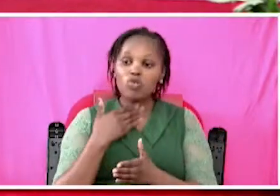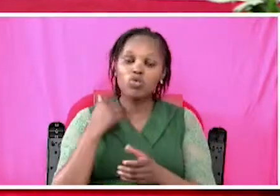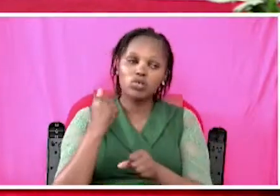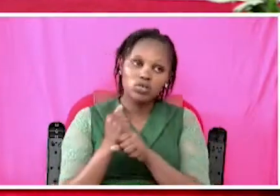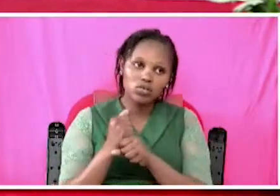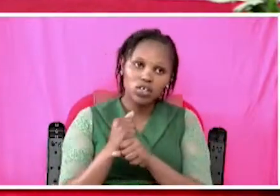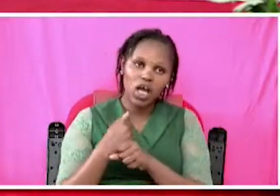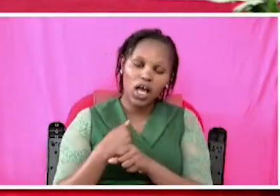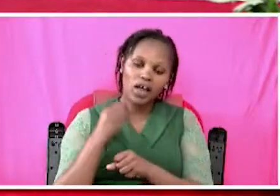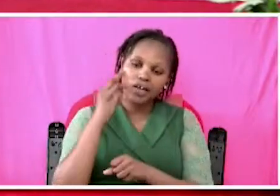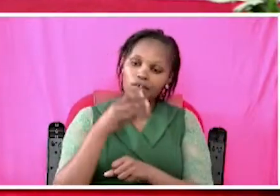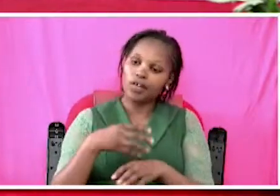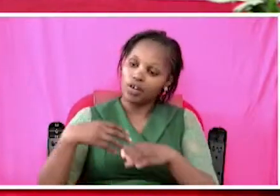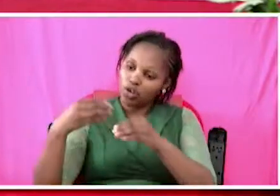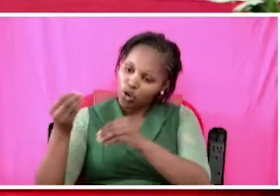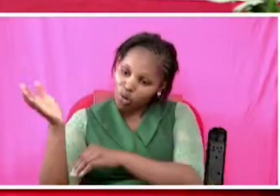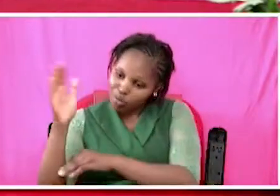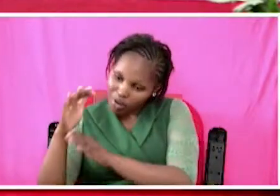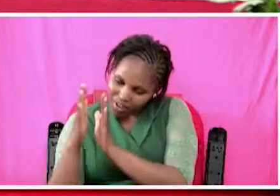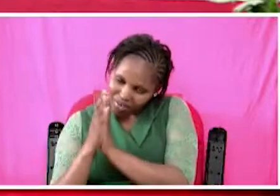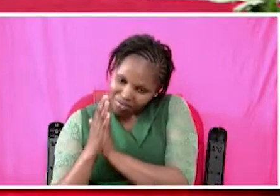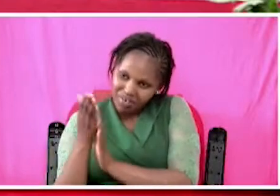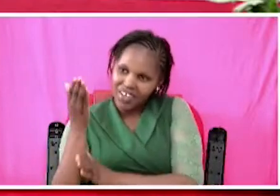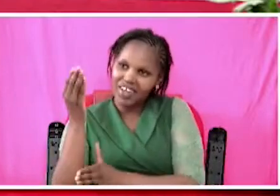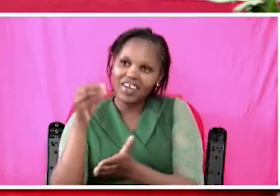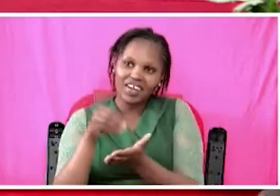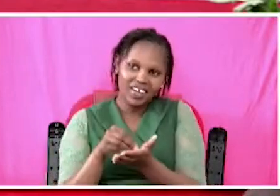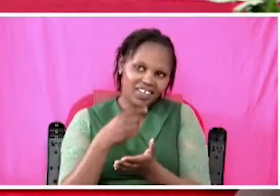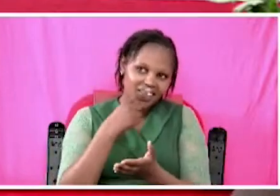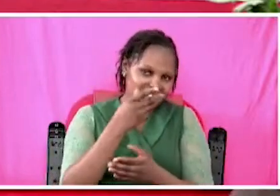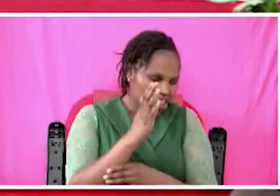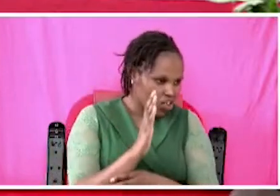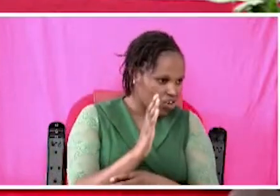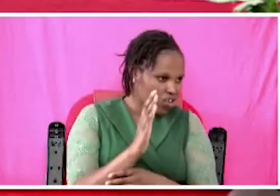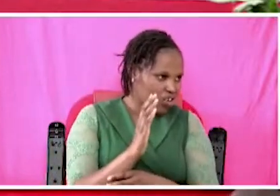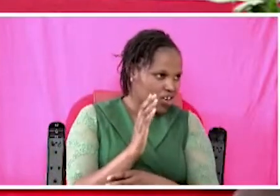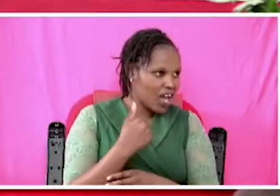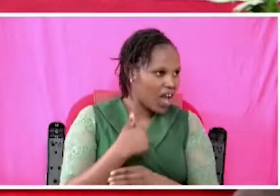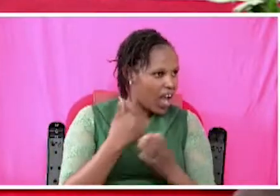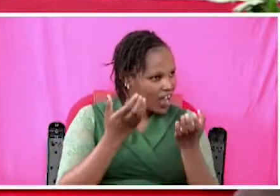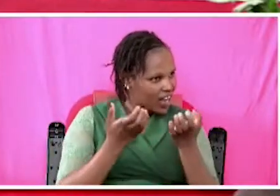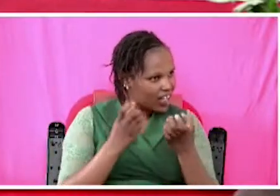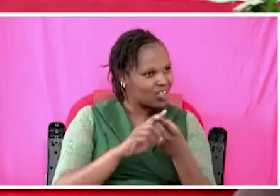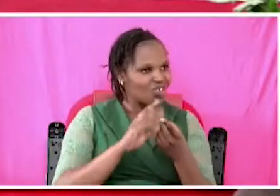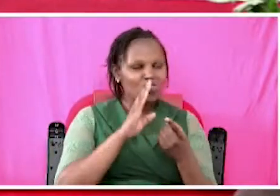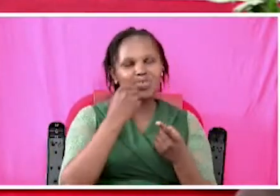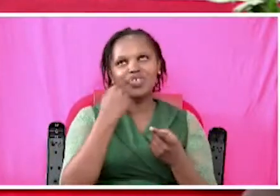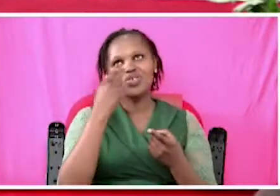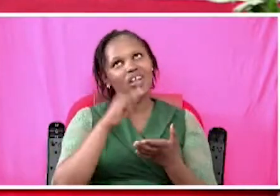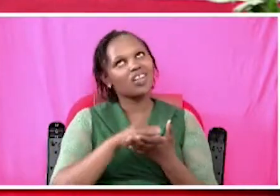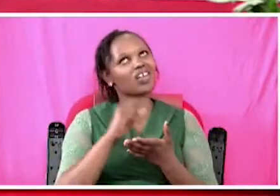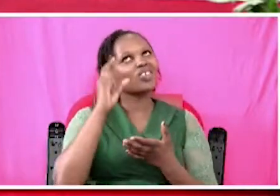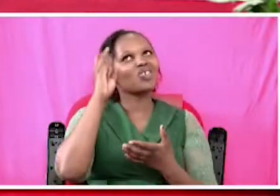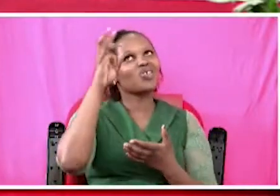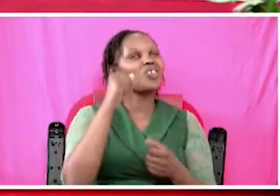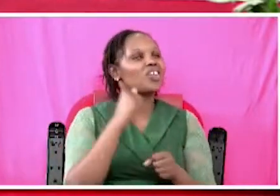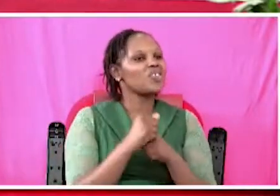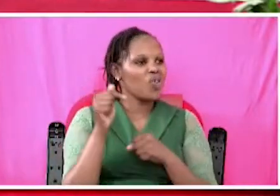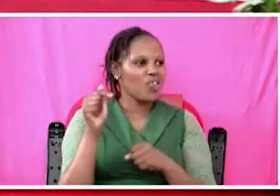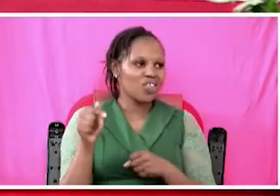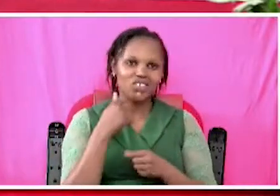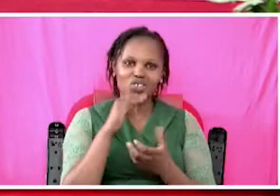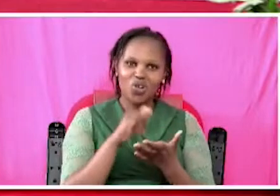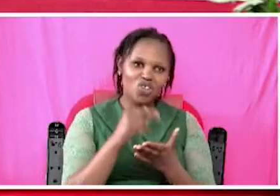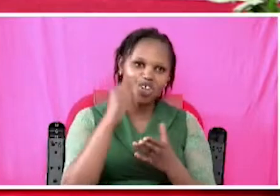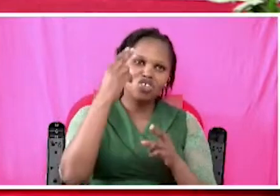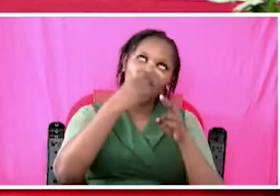would go back and pray again. Tell God, really, I need to be sure that you are going to do this so that your name is